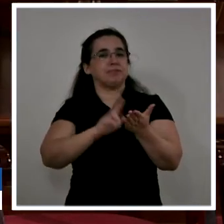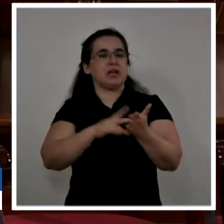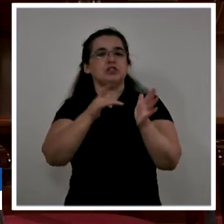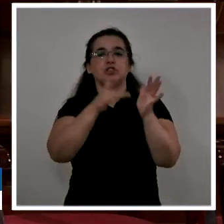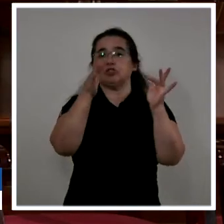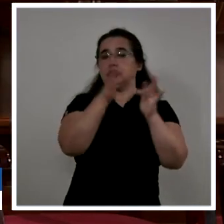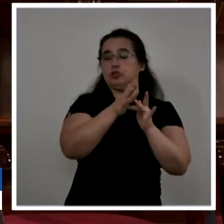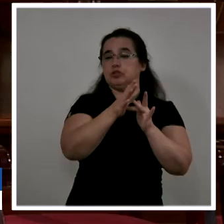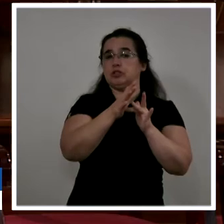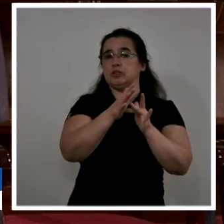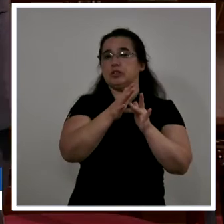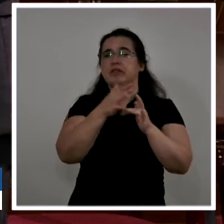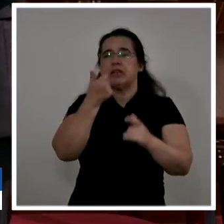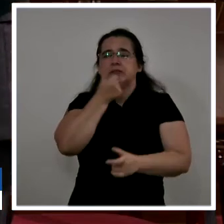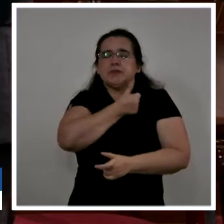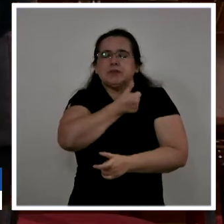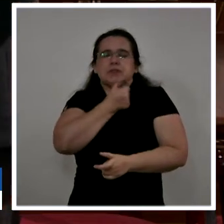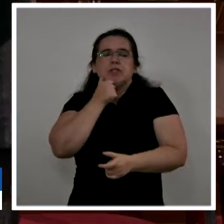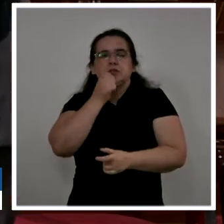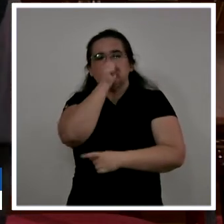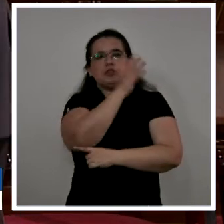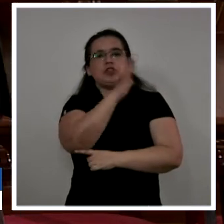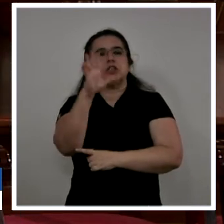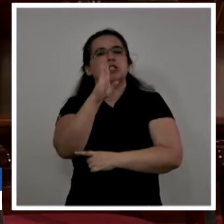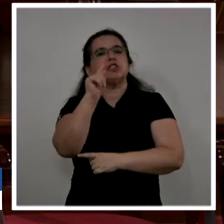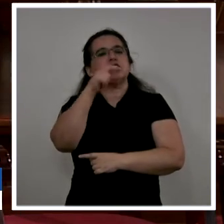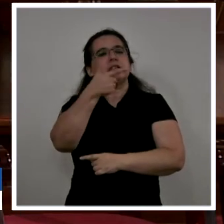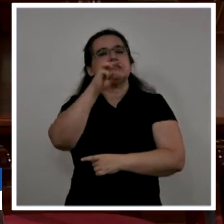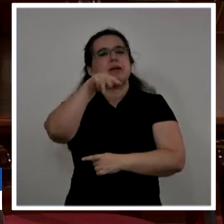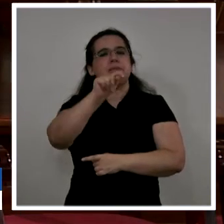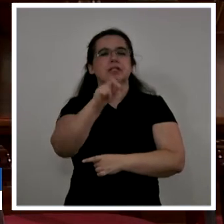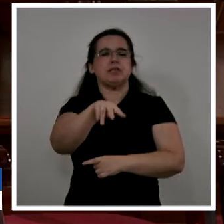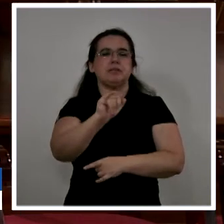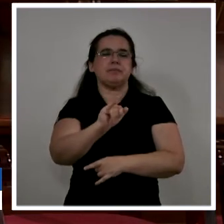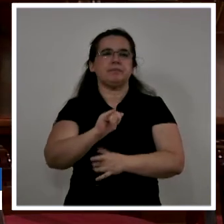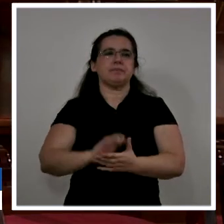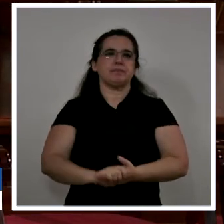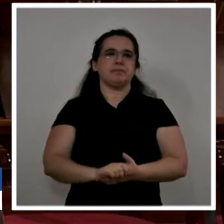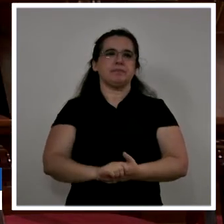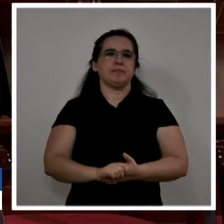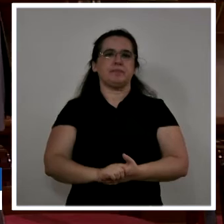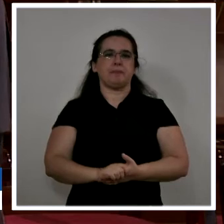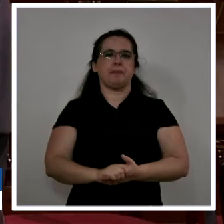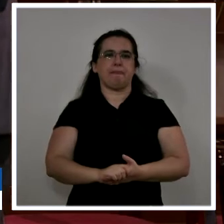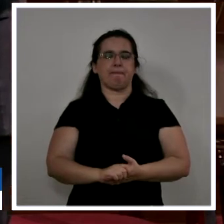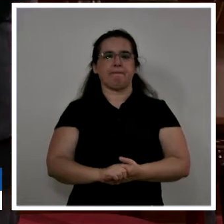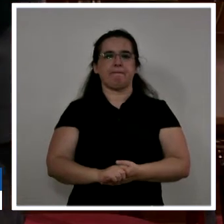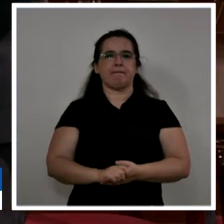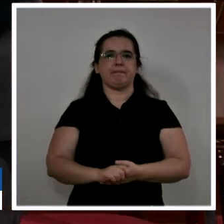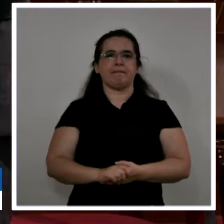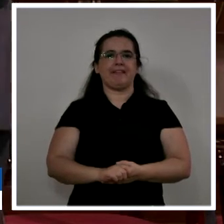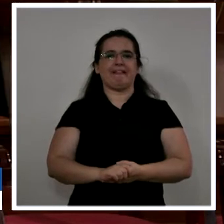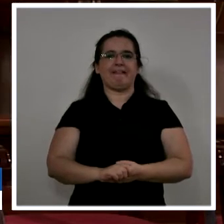Jesus Cristo estava a sofrer no jardim de Getsemane. And when he said, "The spirit is willing, but the flesh